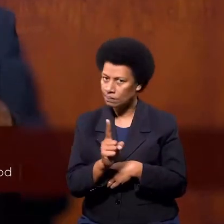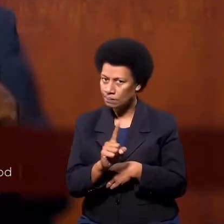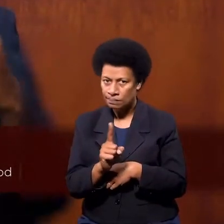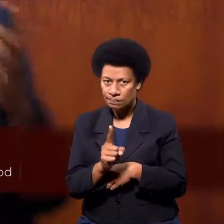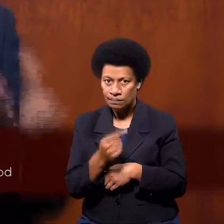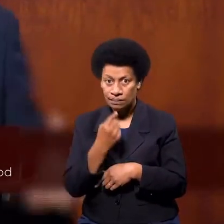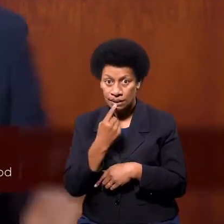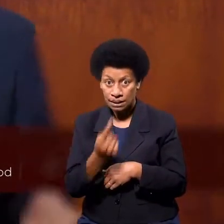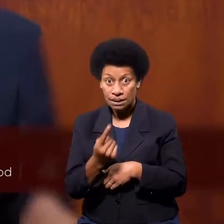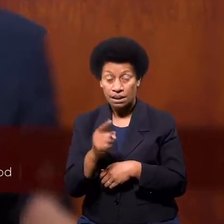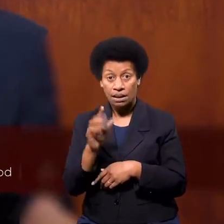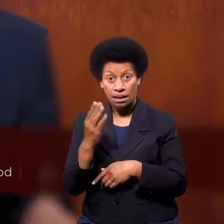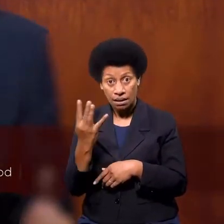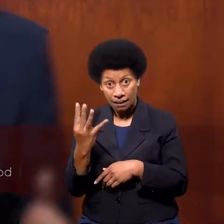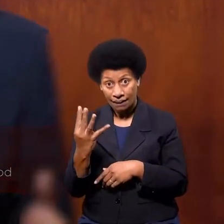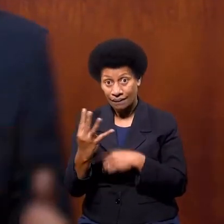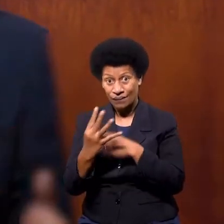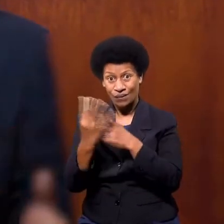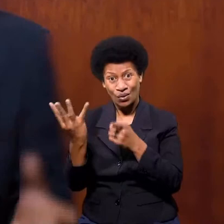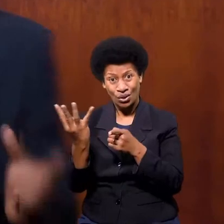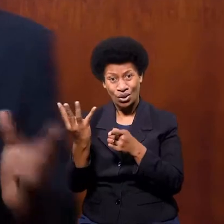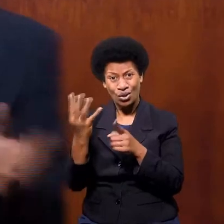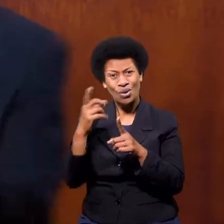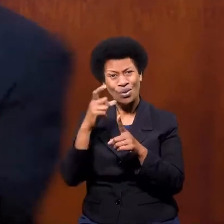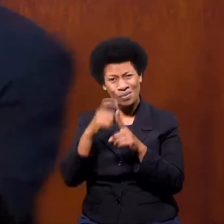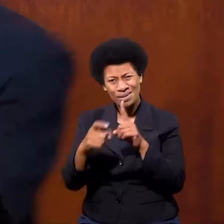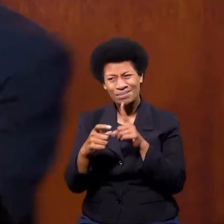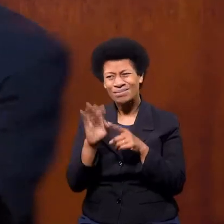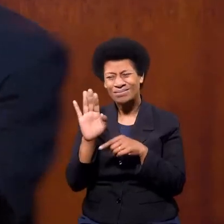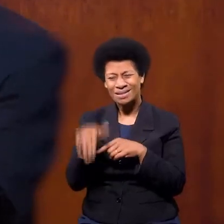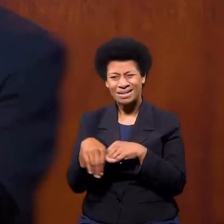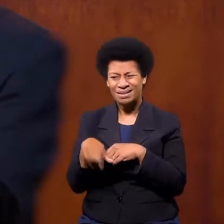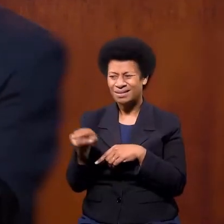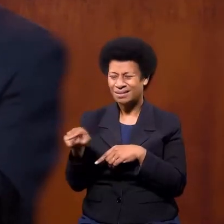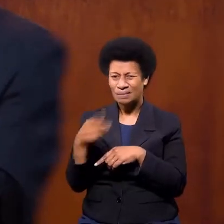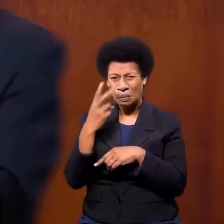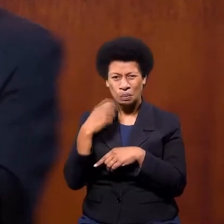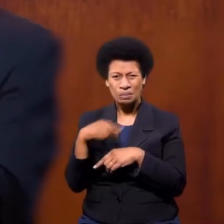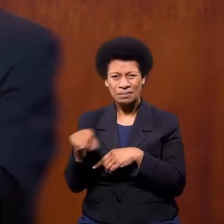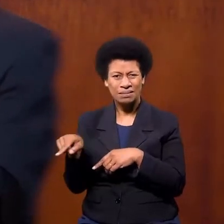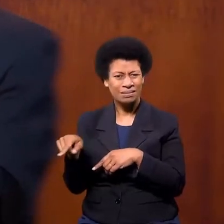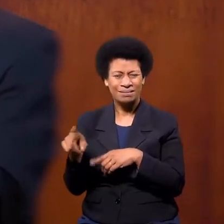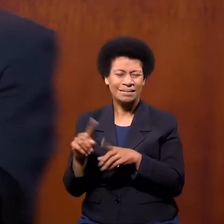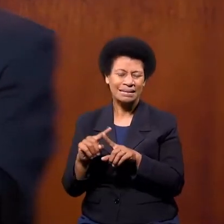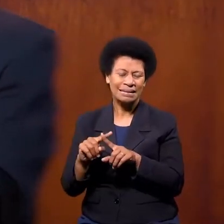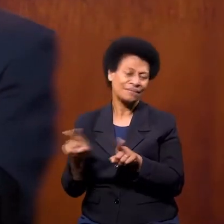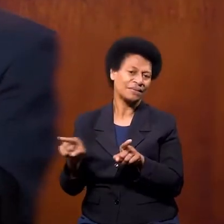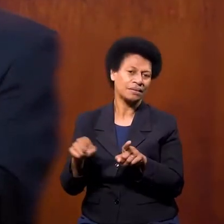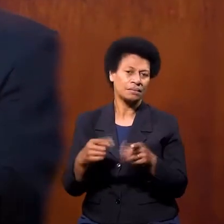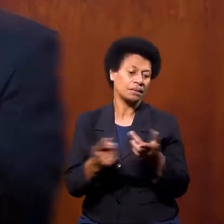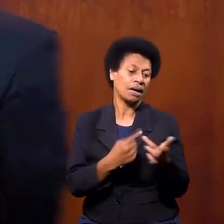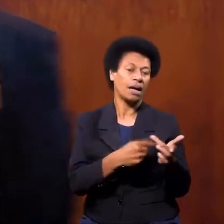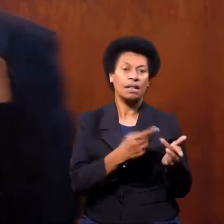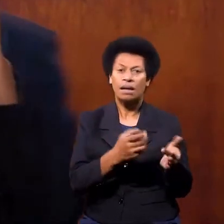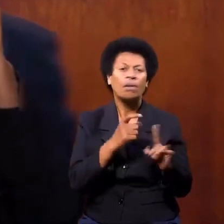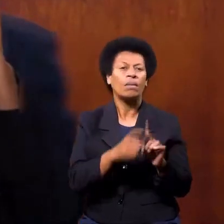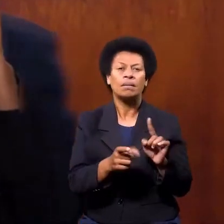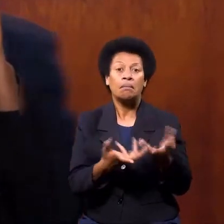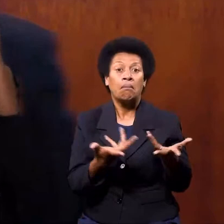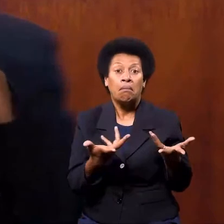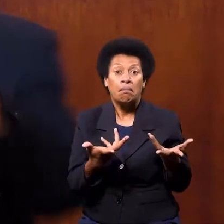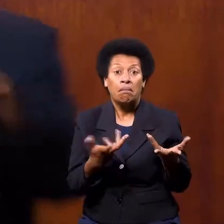that keeping the fourth commandment is legalism, then how about the keeping of the other commandments? So